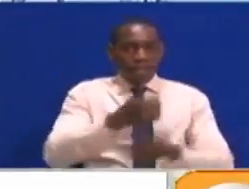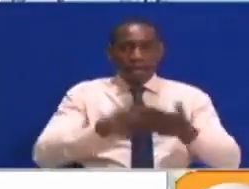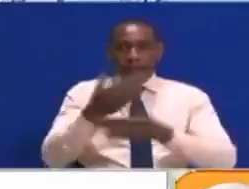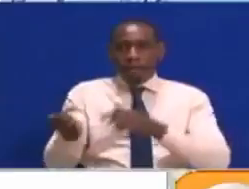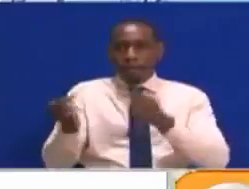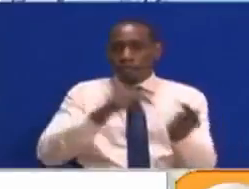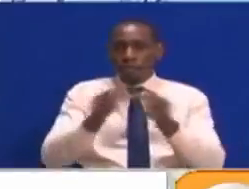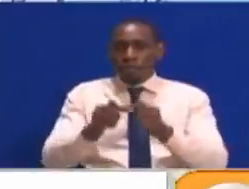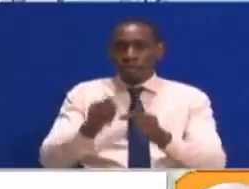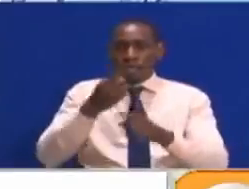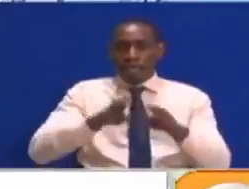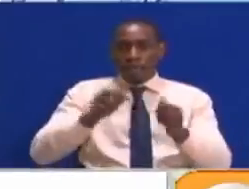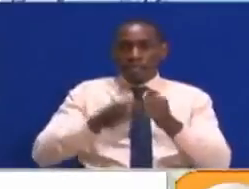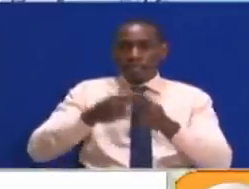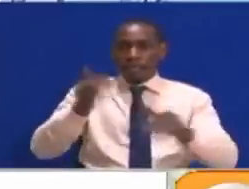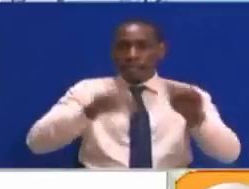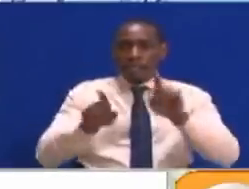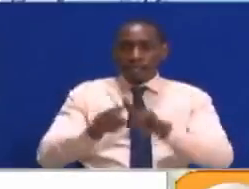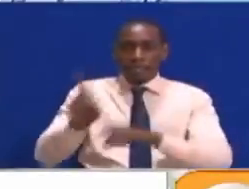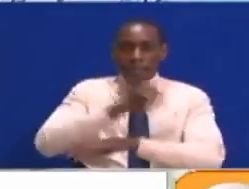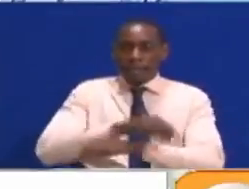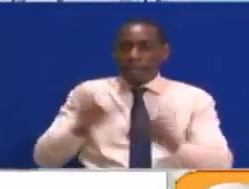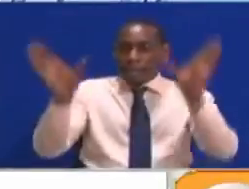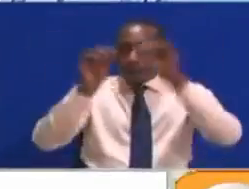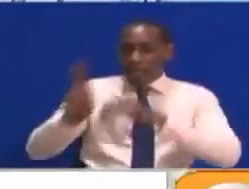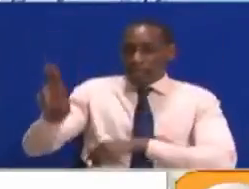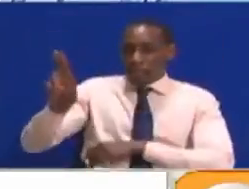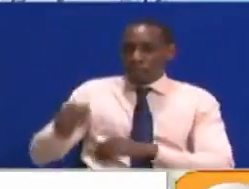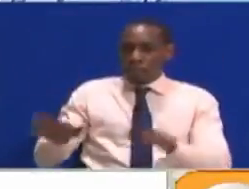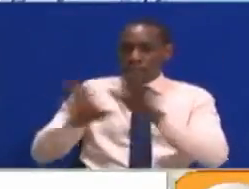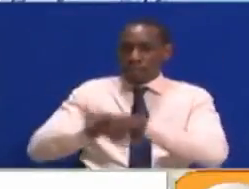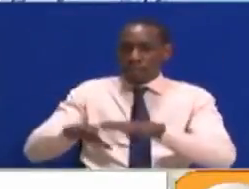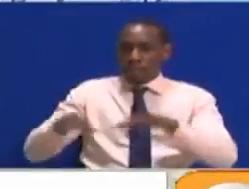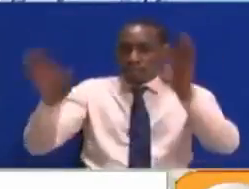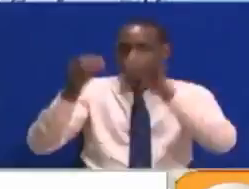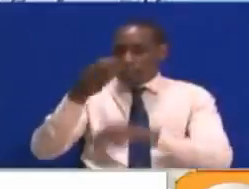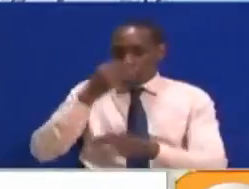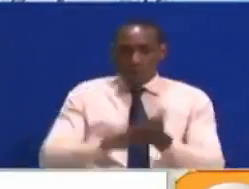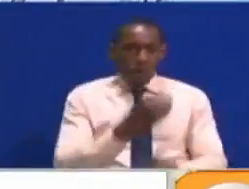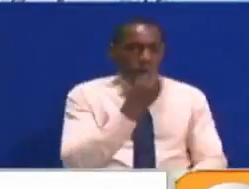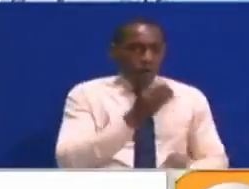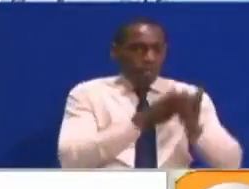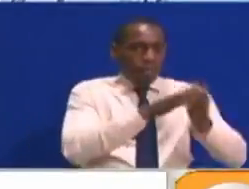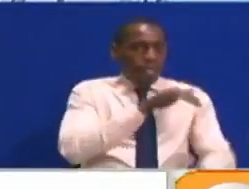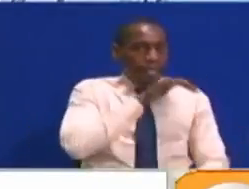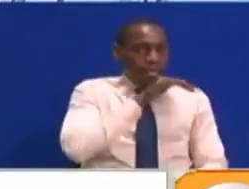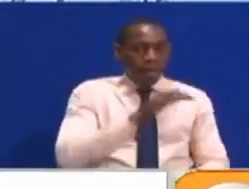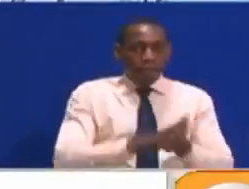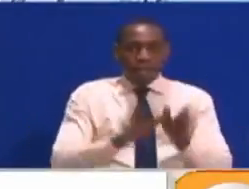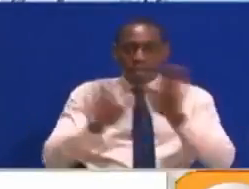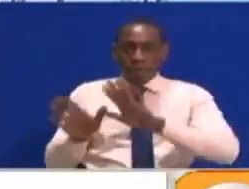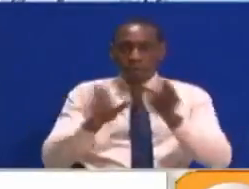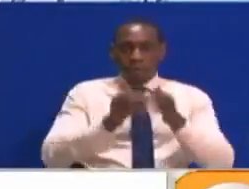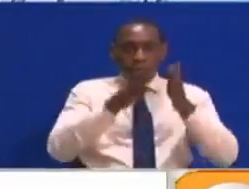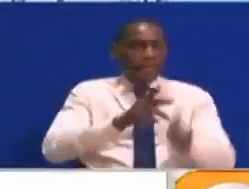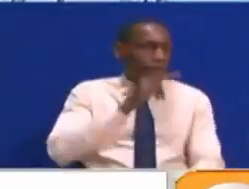disputed 2017 election. On that day, President Uhuru Kenyatta, his deputy William Ruto, ODM leader Raila Odinga, and Wiper